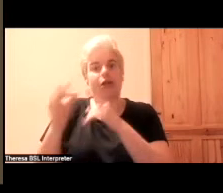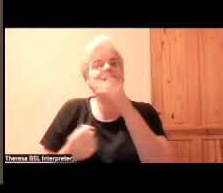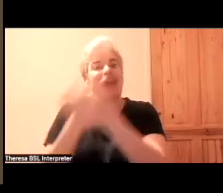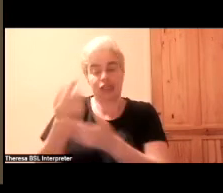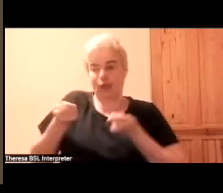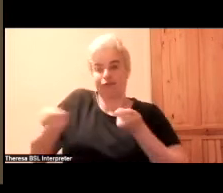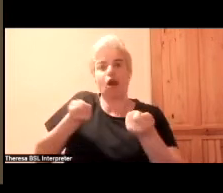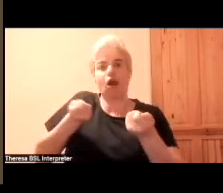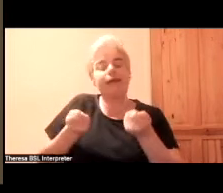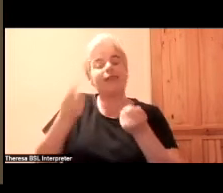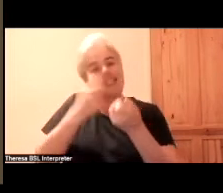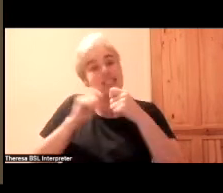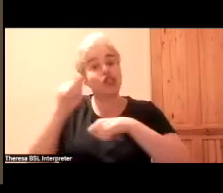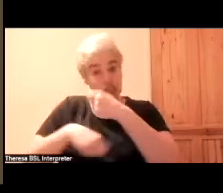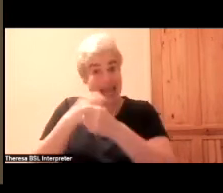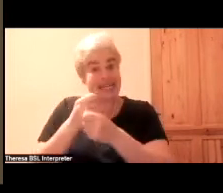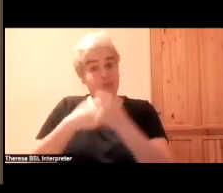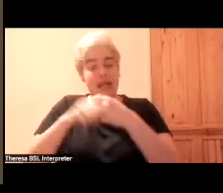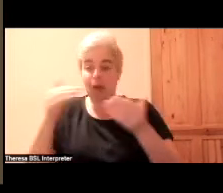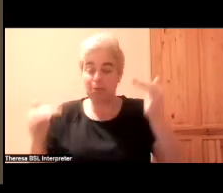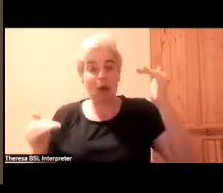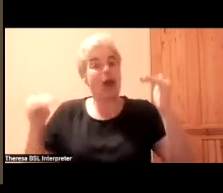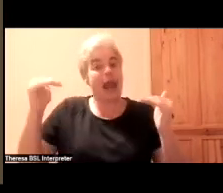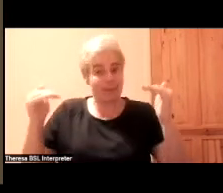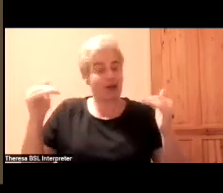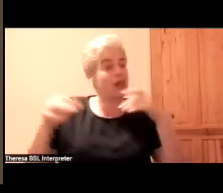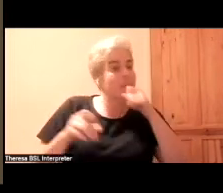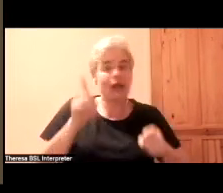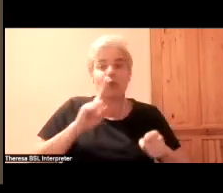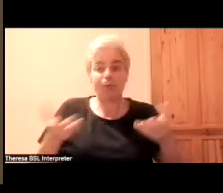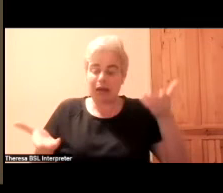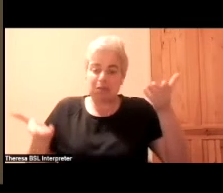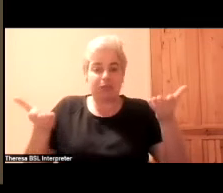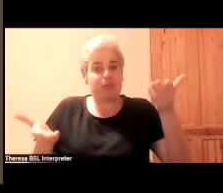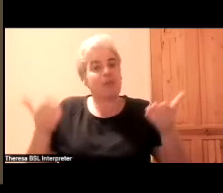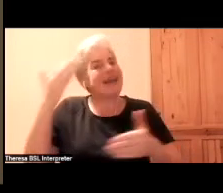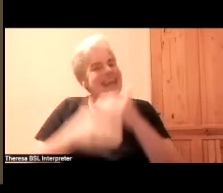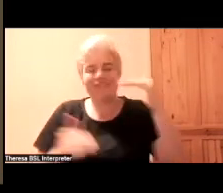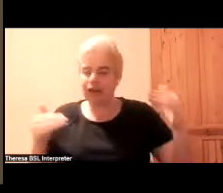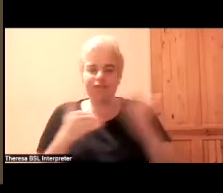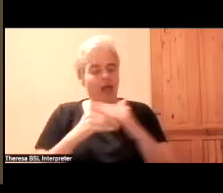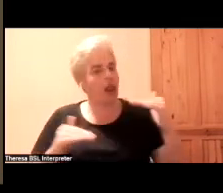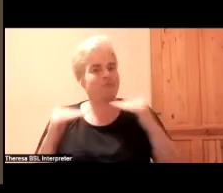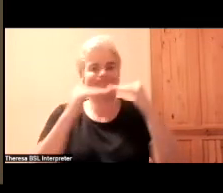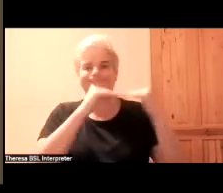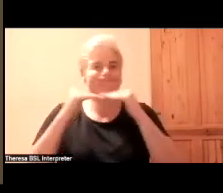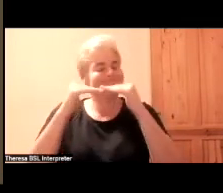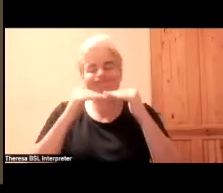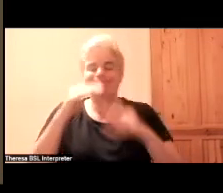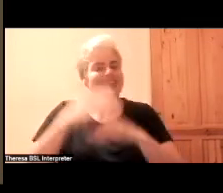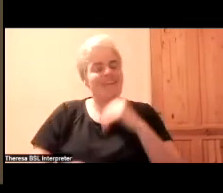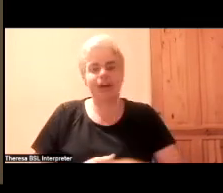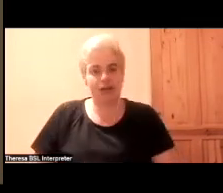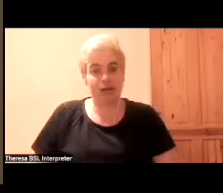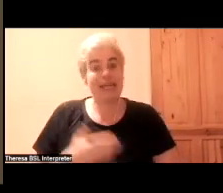run, this has changed and has begun to level up, though there has never been equity. It